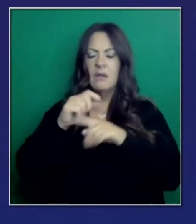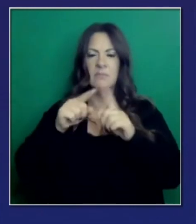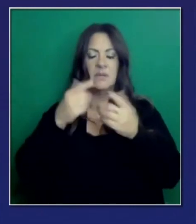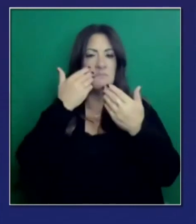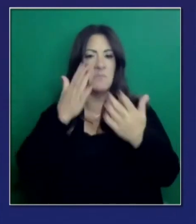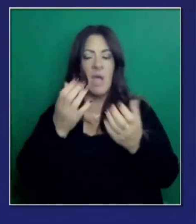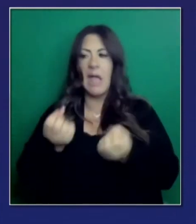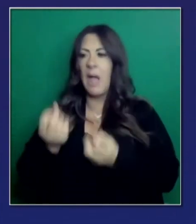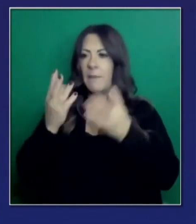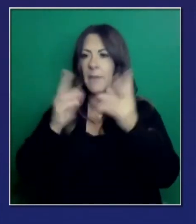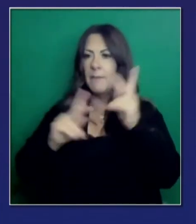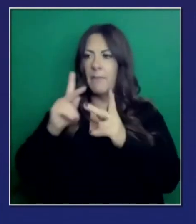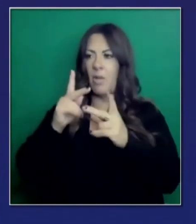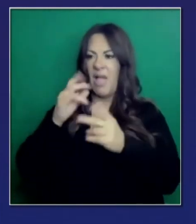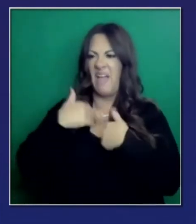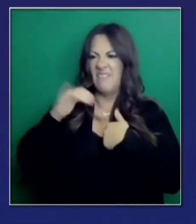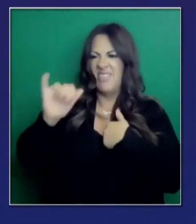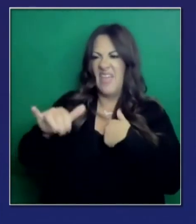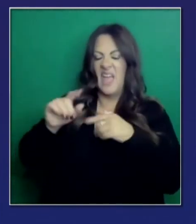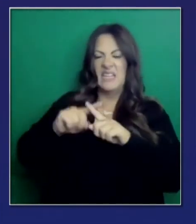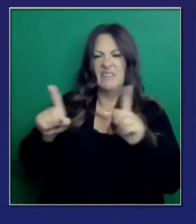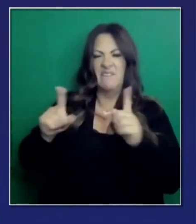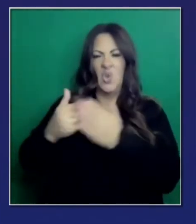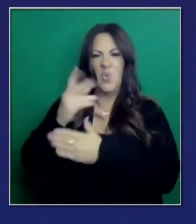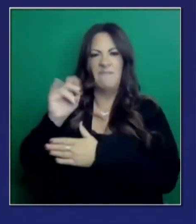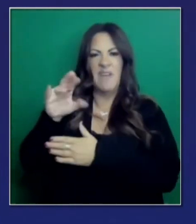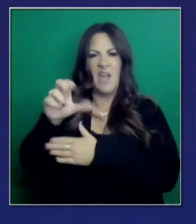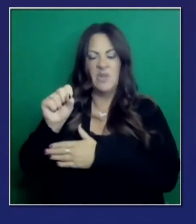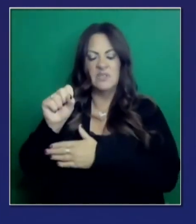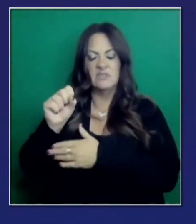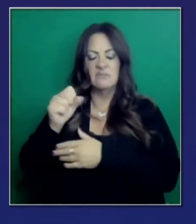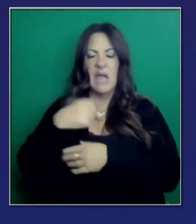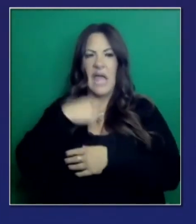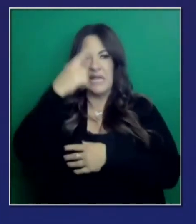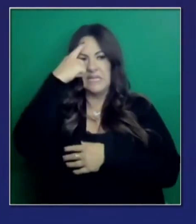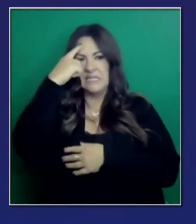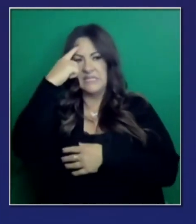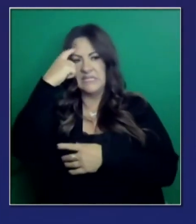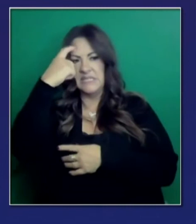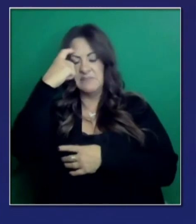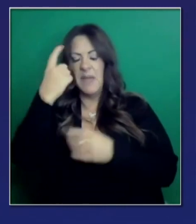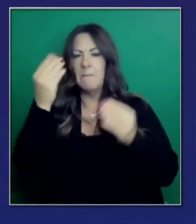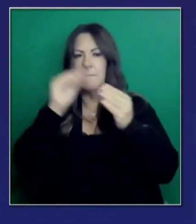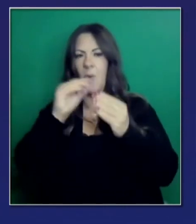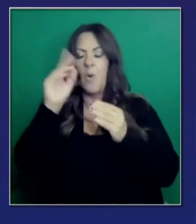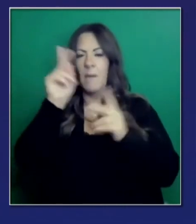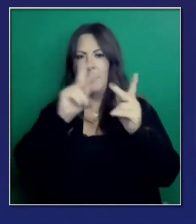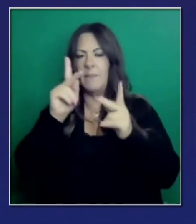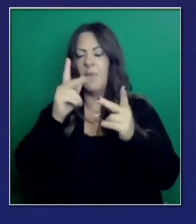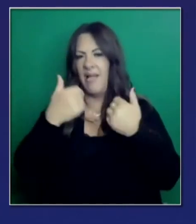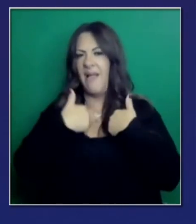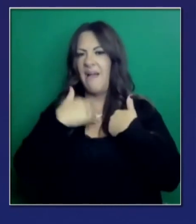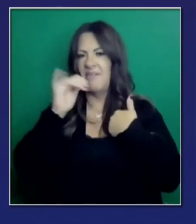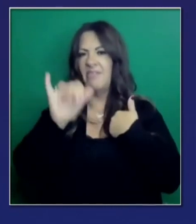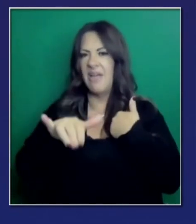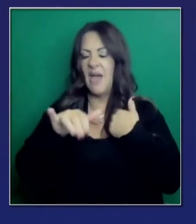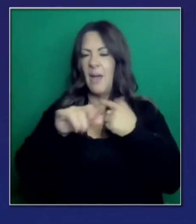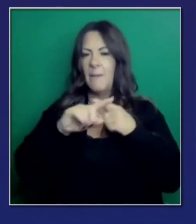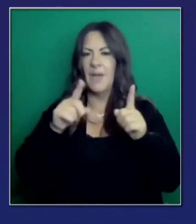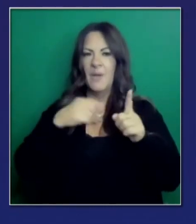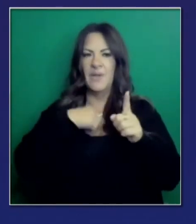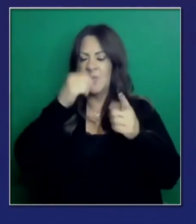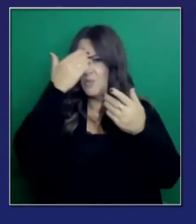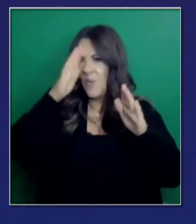is it's much higher than this, and we'll be looking for it on a more continuous basis with a clear focus, while we're